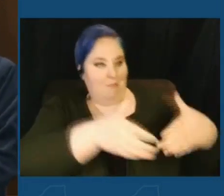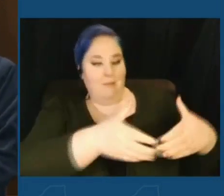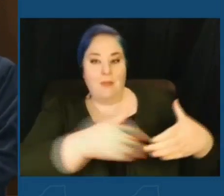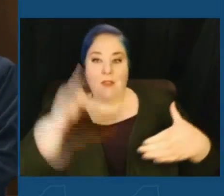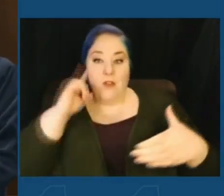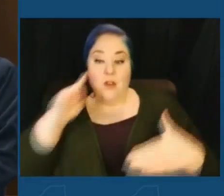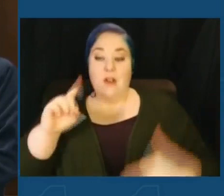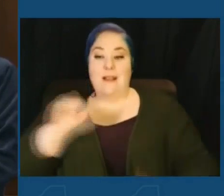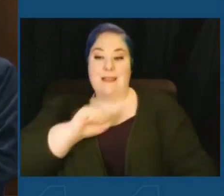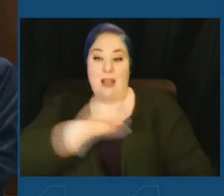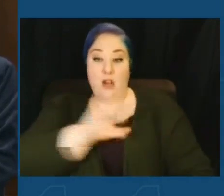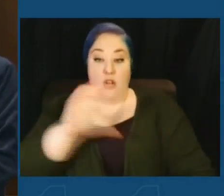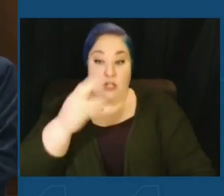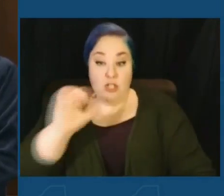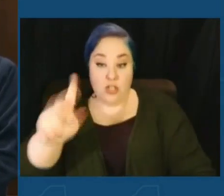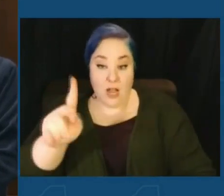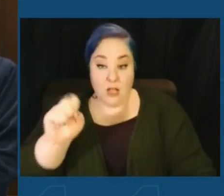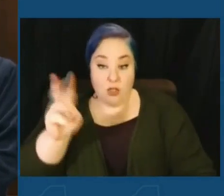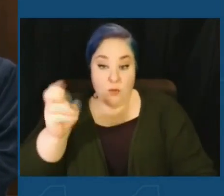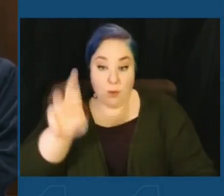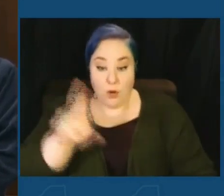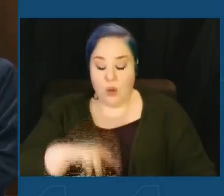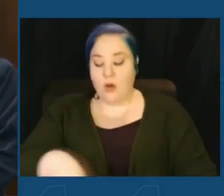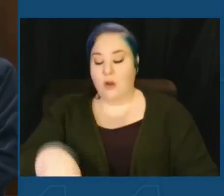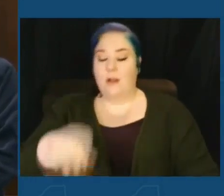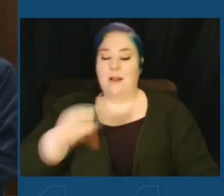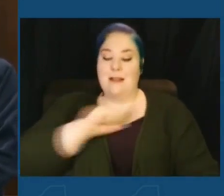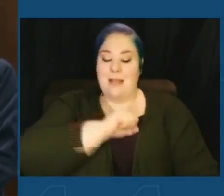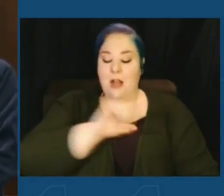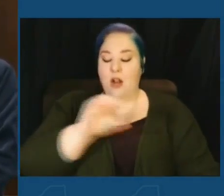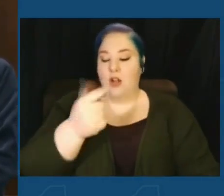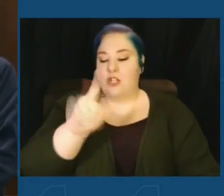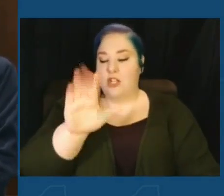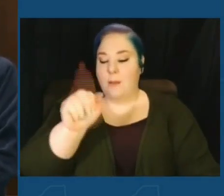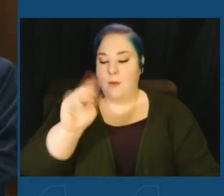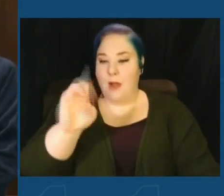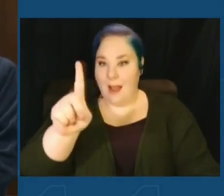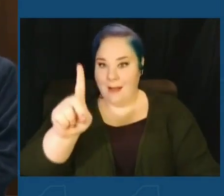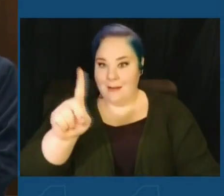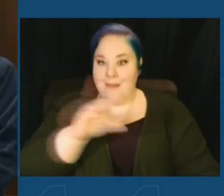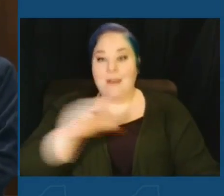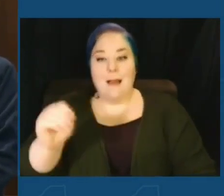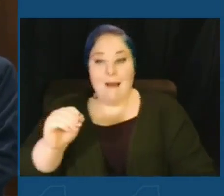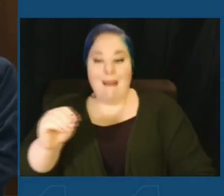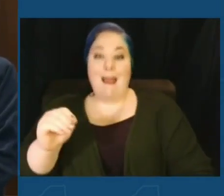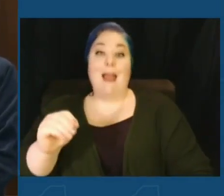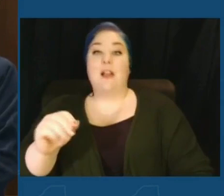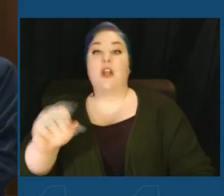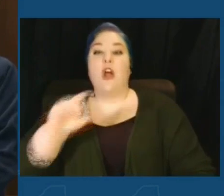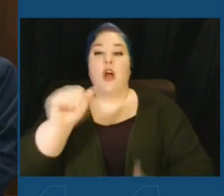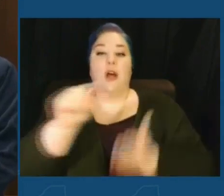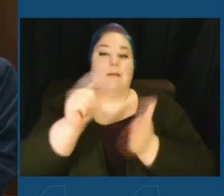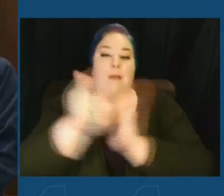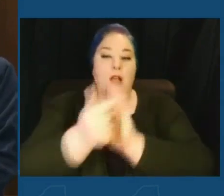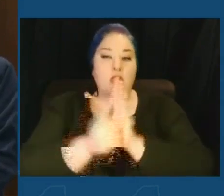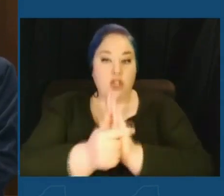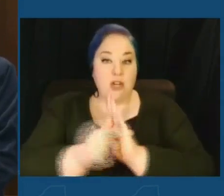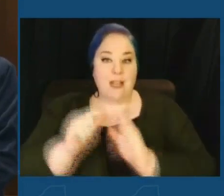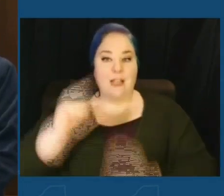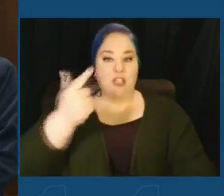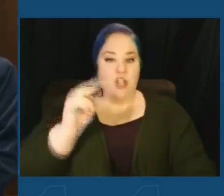Schumer, Senator Kirsten Gillibrand, and Attorney General Letitia James offering support as